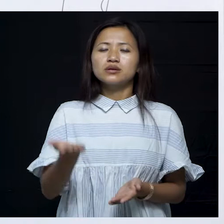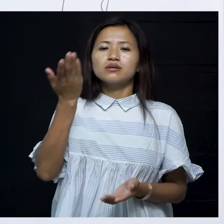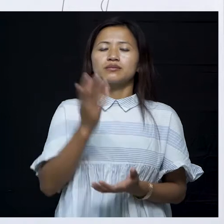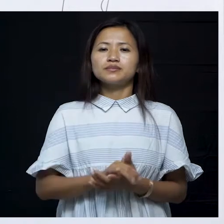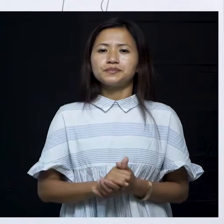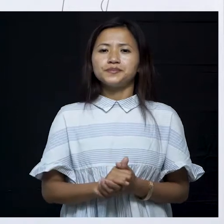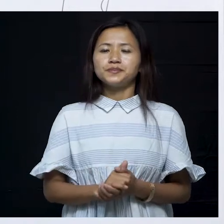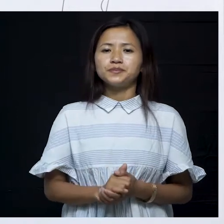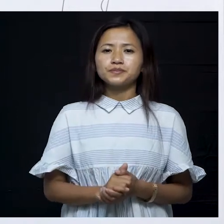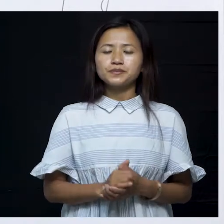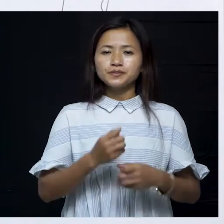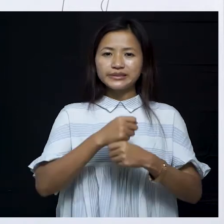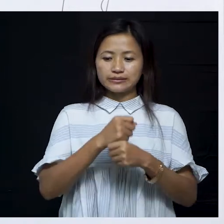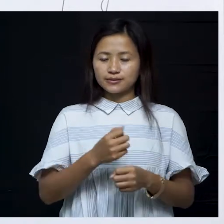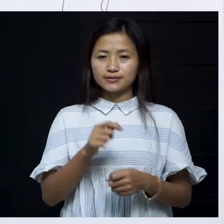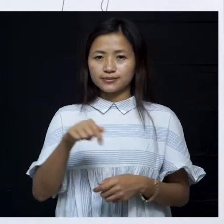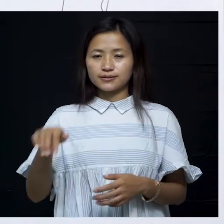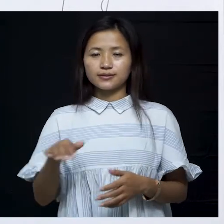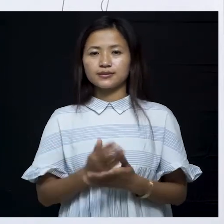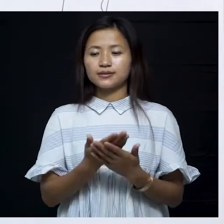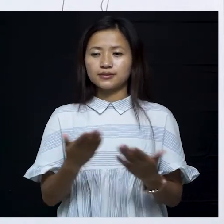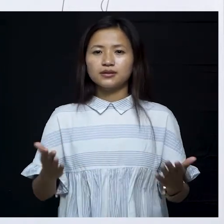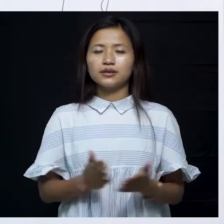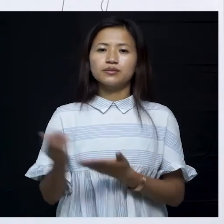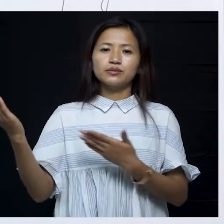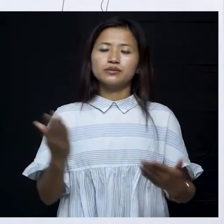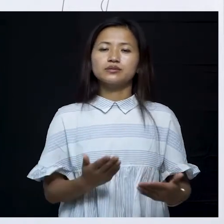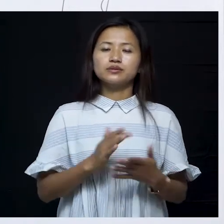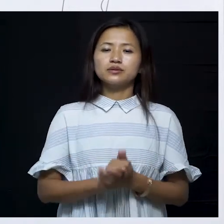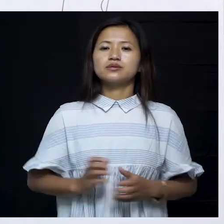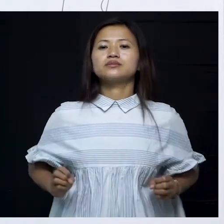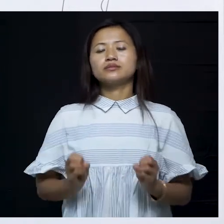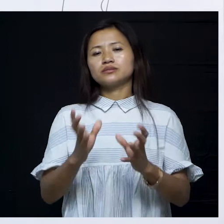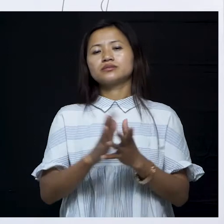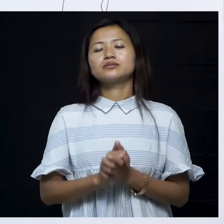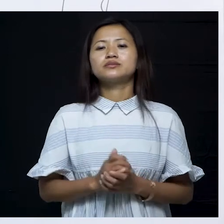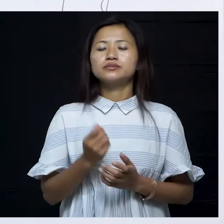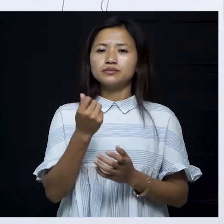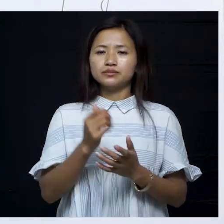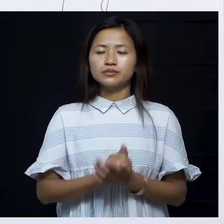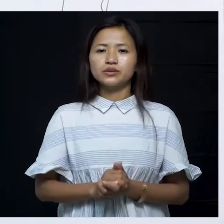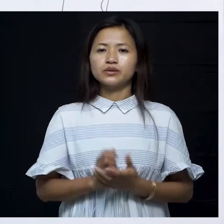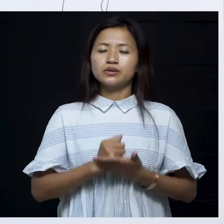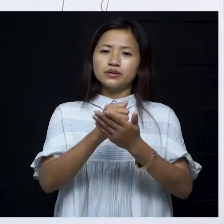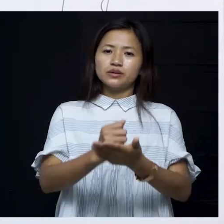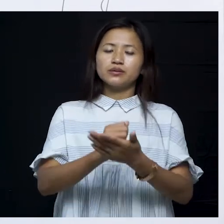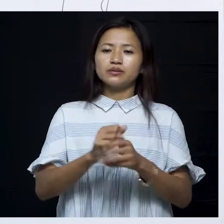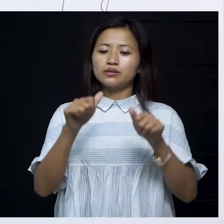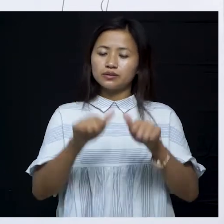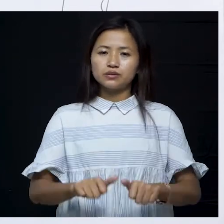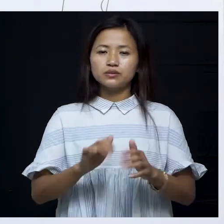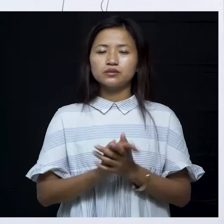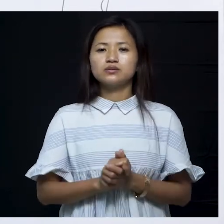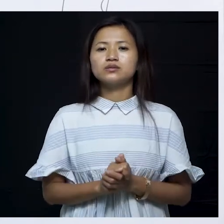this, to make these things, they will bring with that money and they will start, right? So with the help of that, they will be able